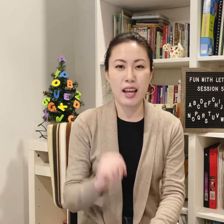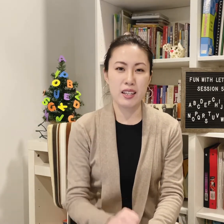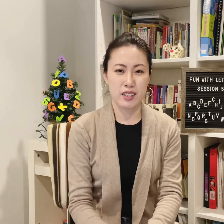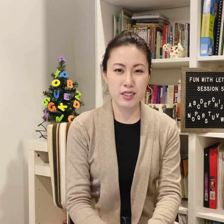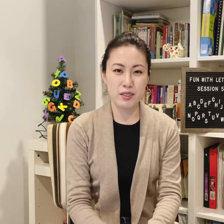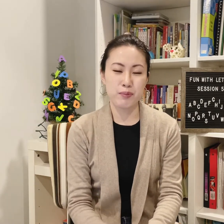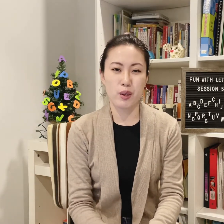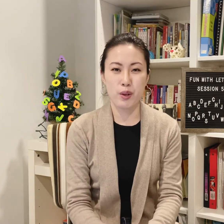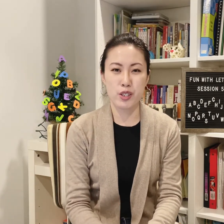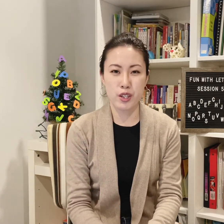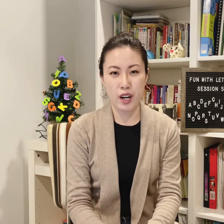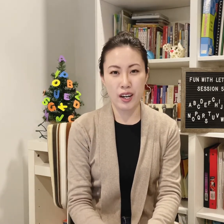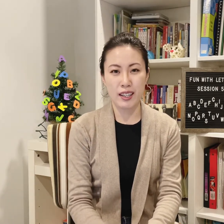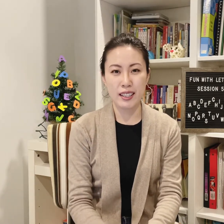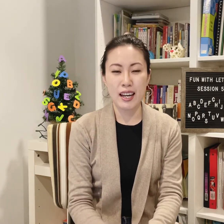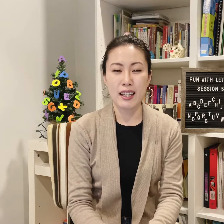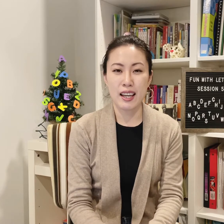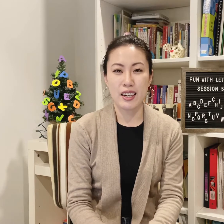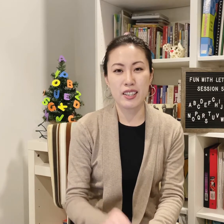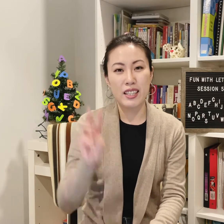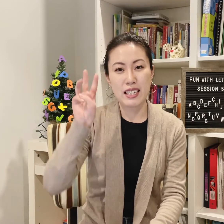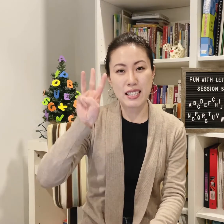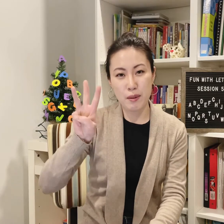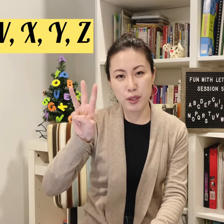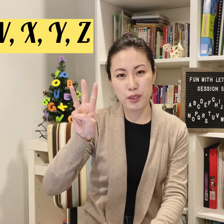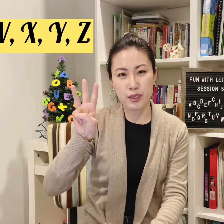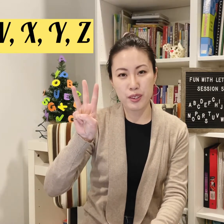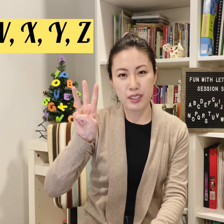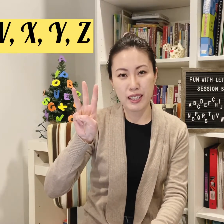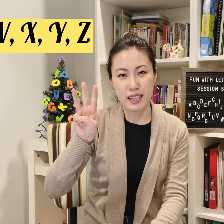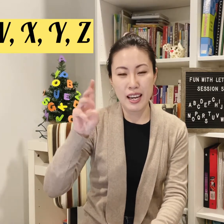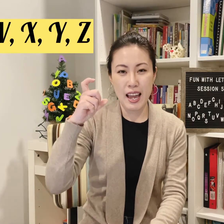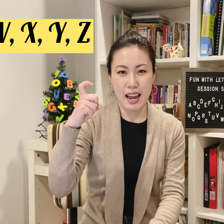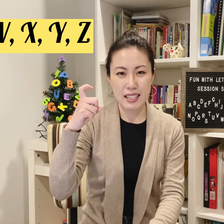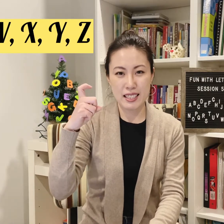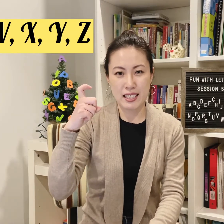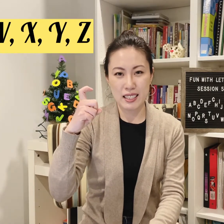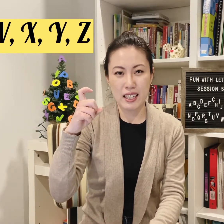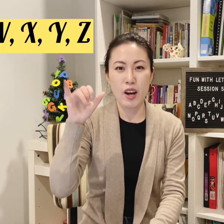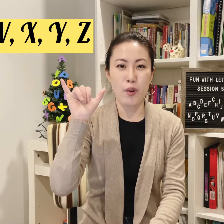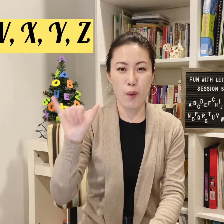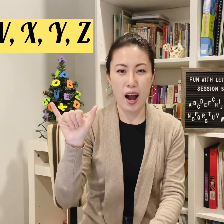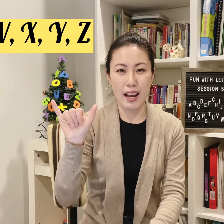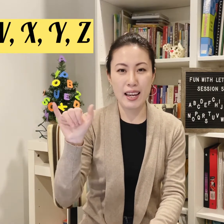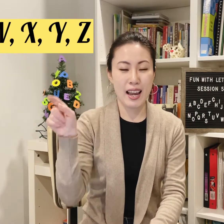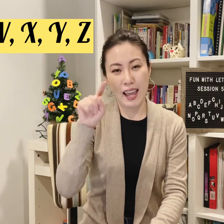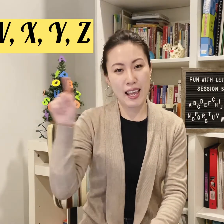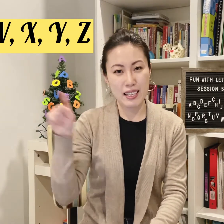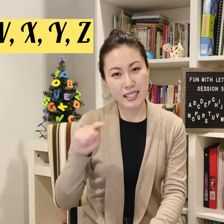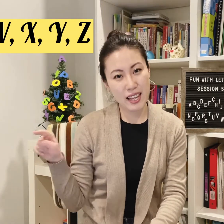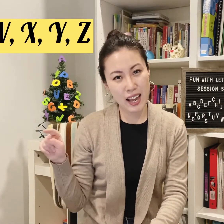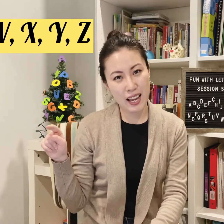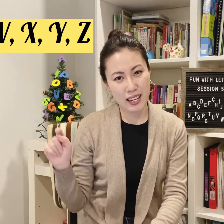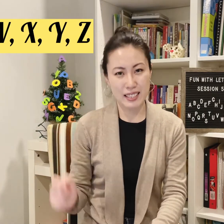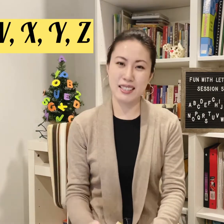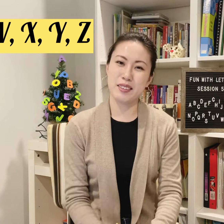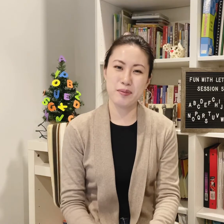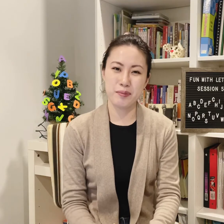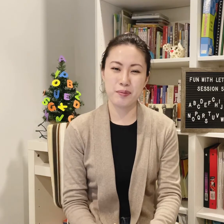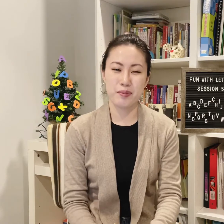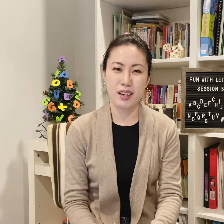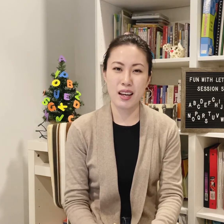four letters, which are letter W, X, Y, and